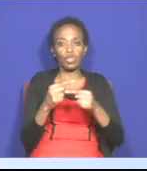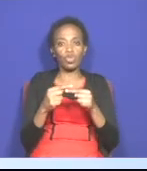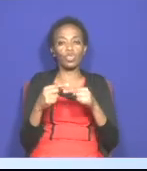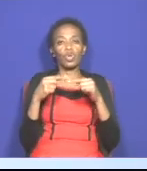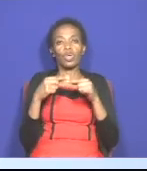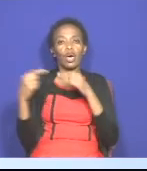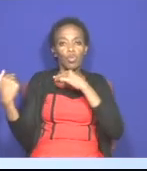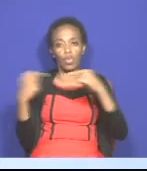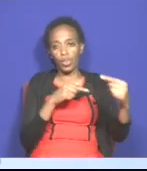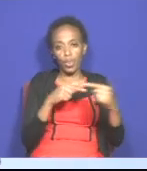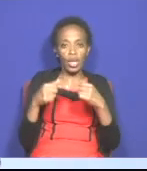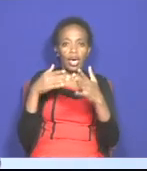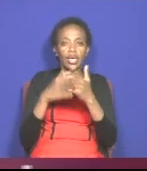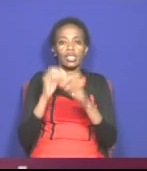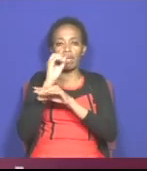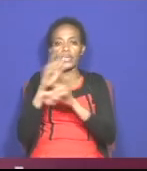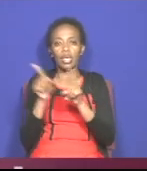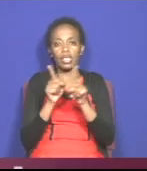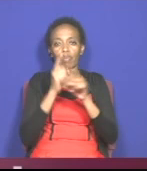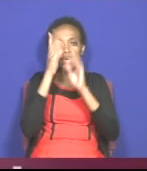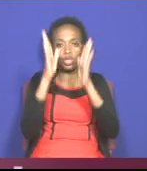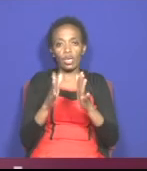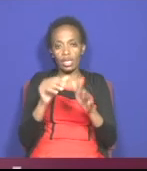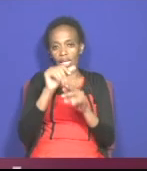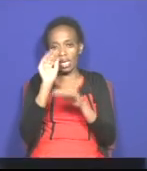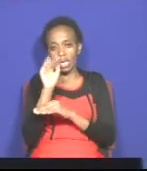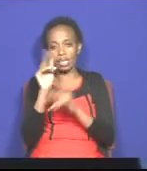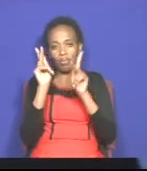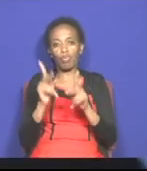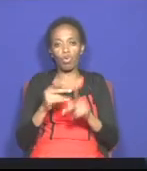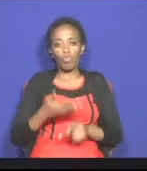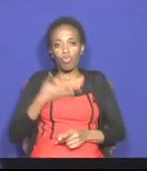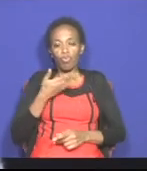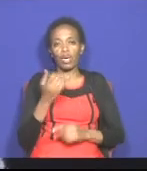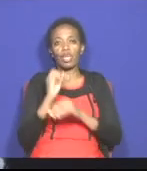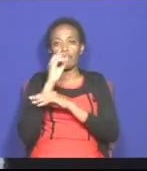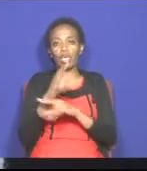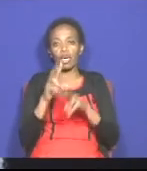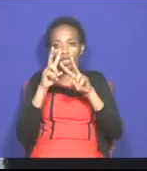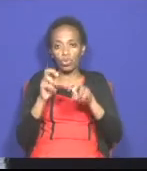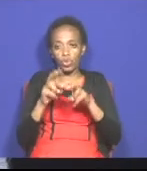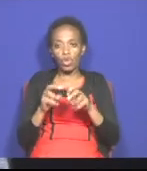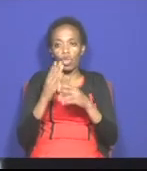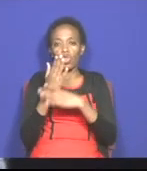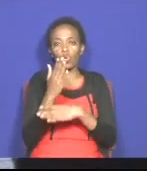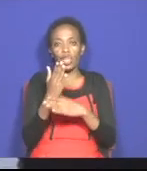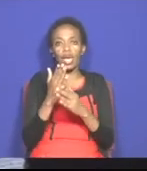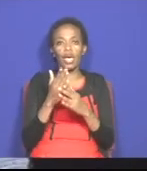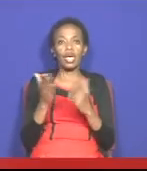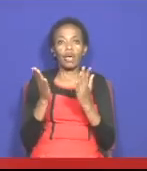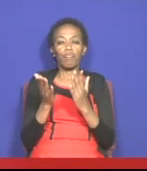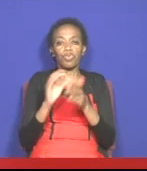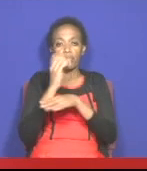political rhetoric against the media and journalists and urged those aggrieved by the media to seek redress through the Media Complaints